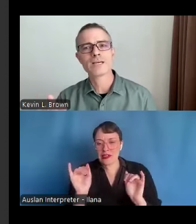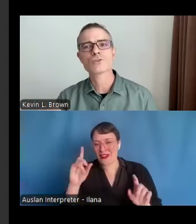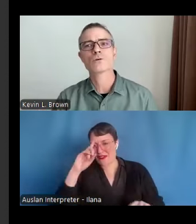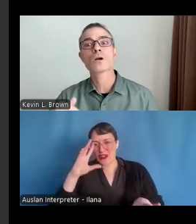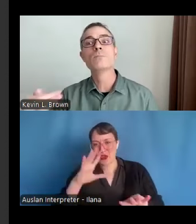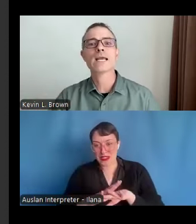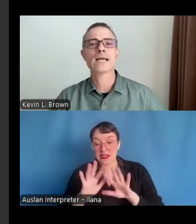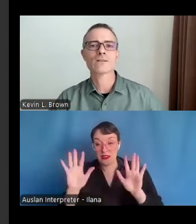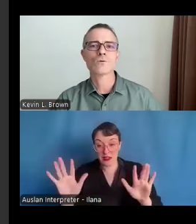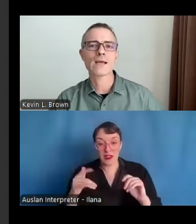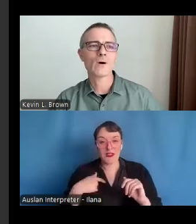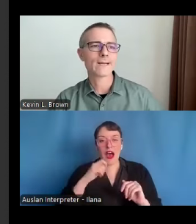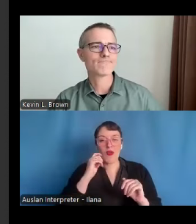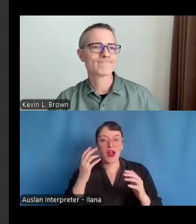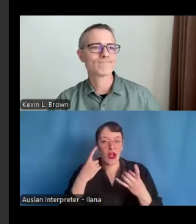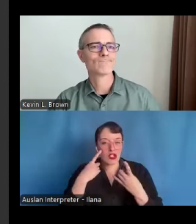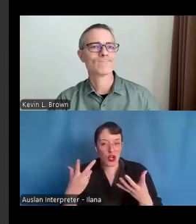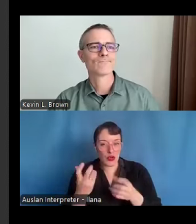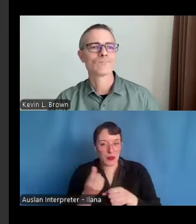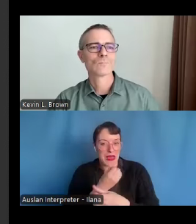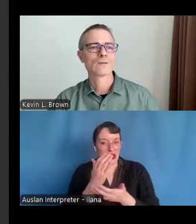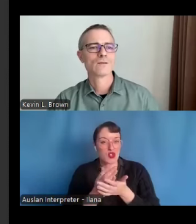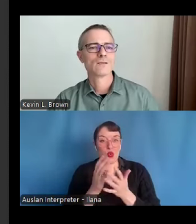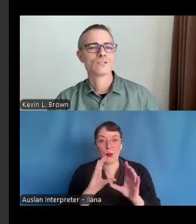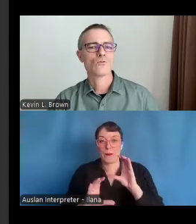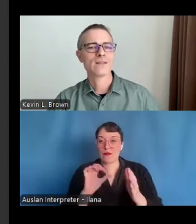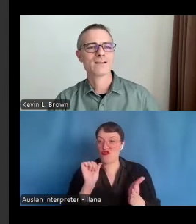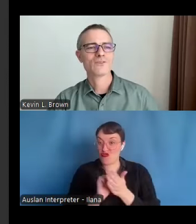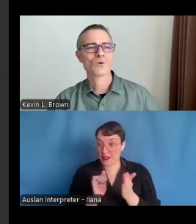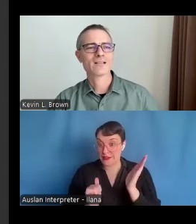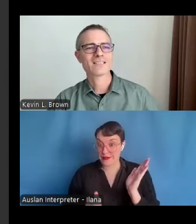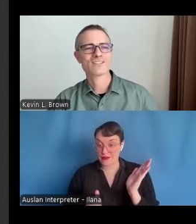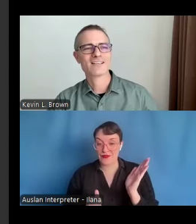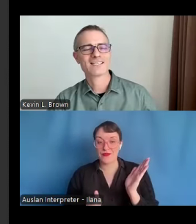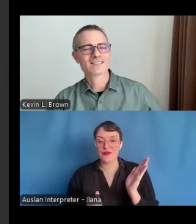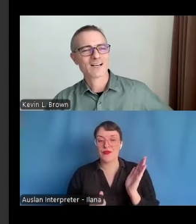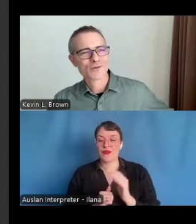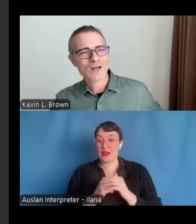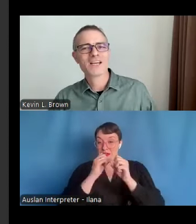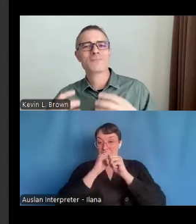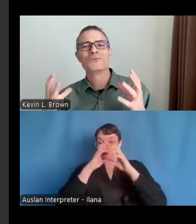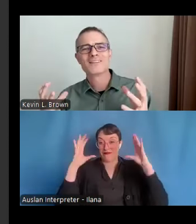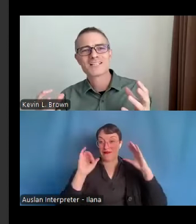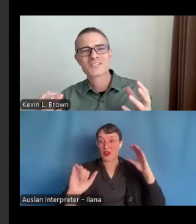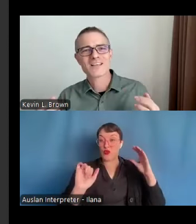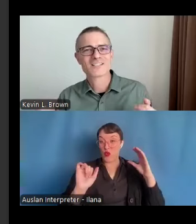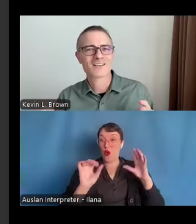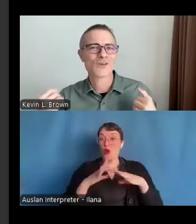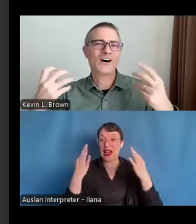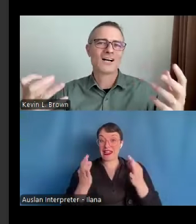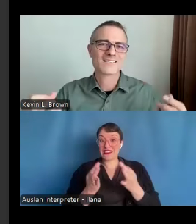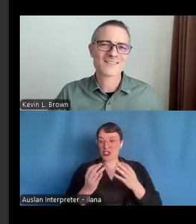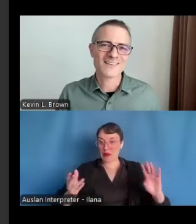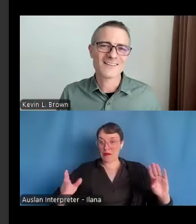to make sure we're communicating the right way. So if we think of your organization as kind of climbing a mountain, that's